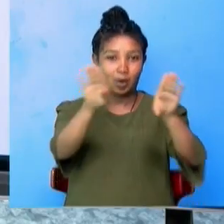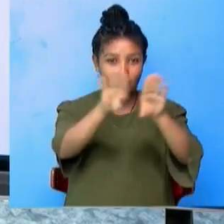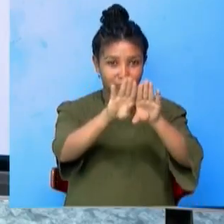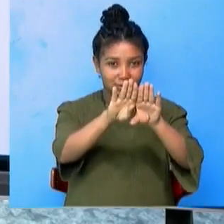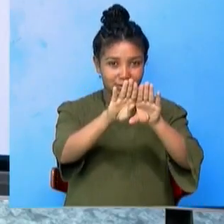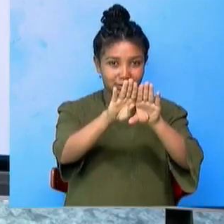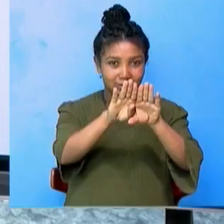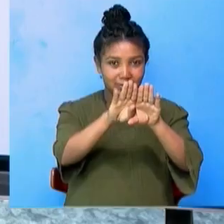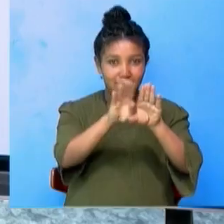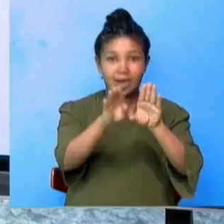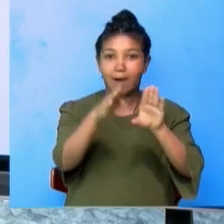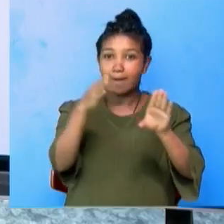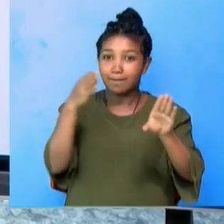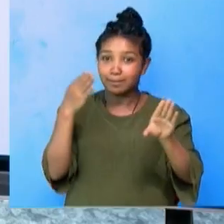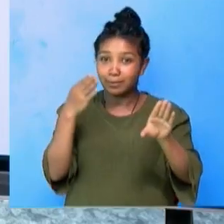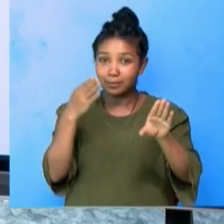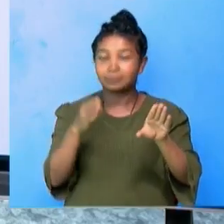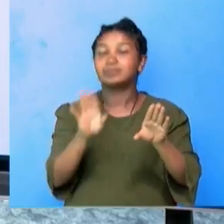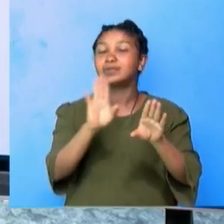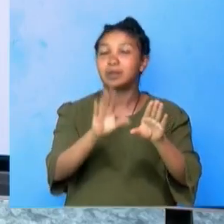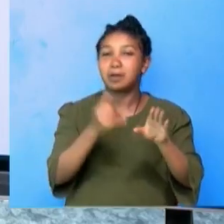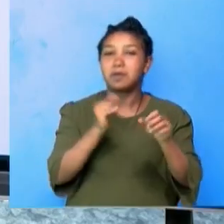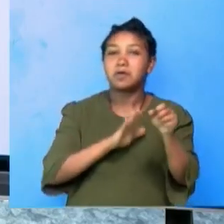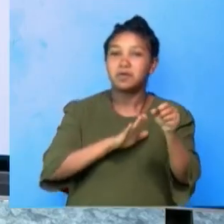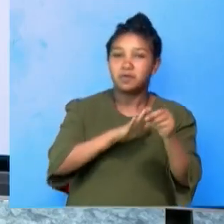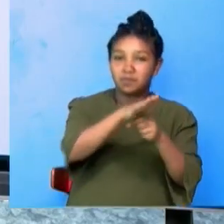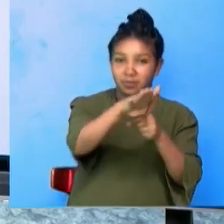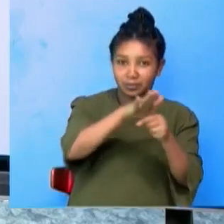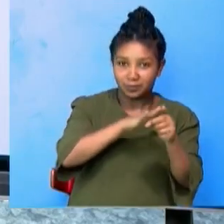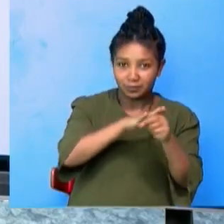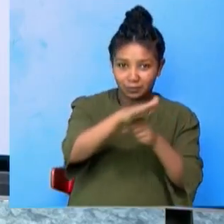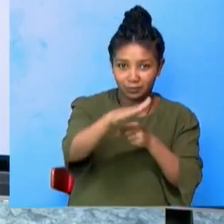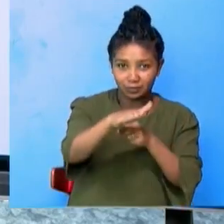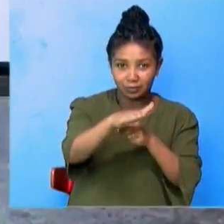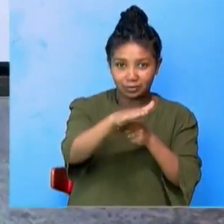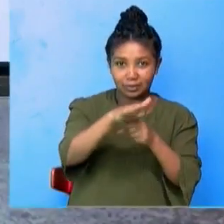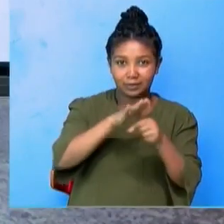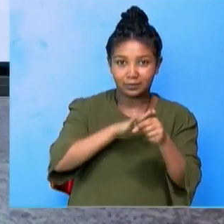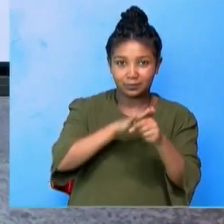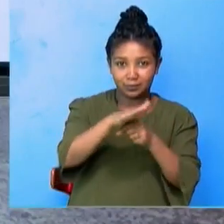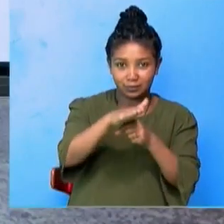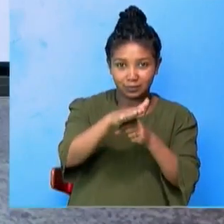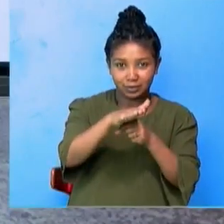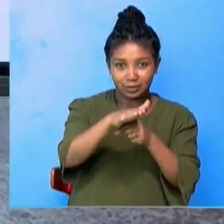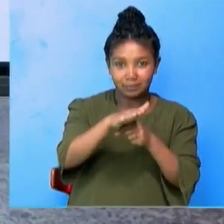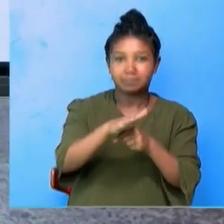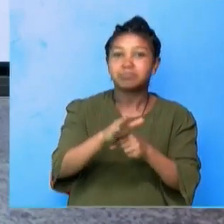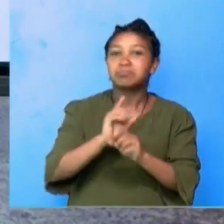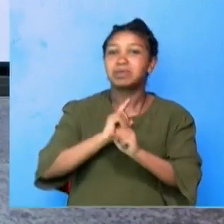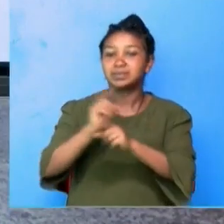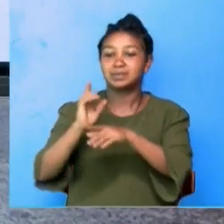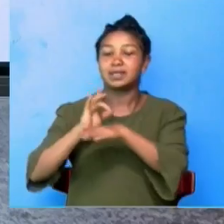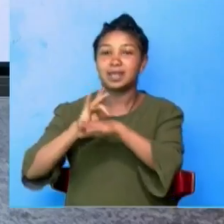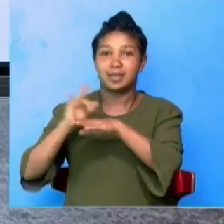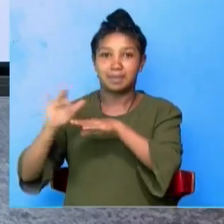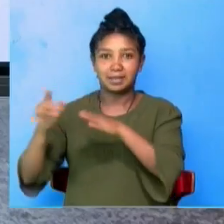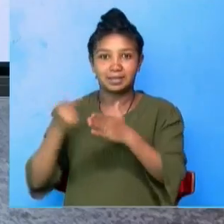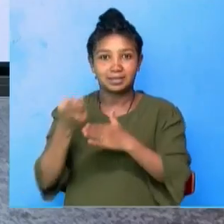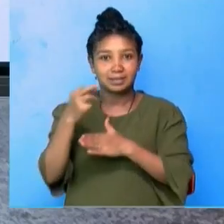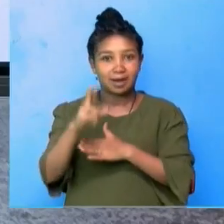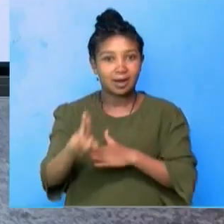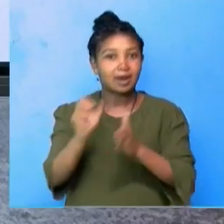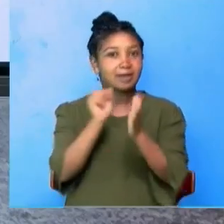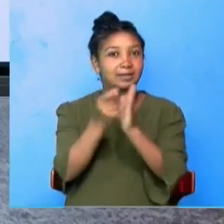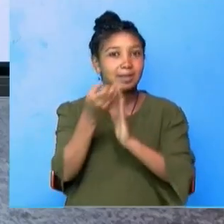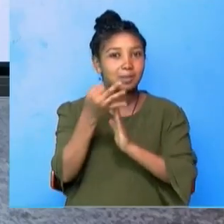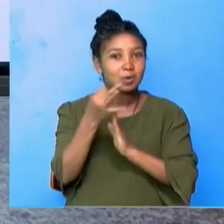close. Here is full, full. When we said full, empathy. These are